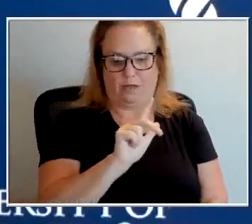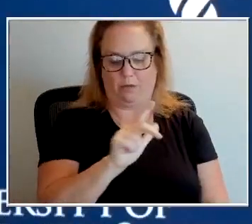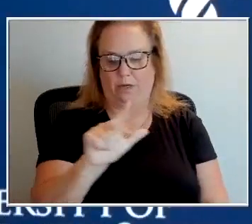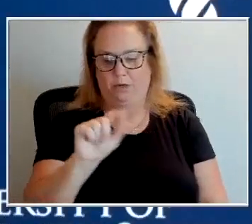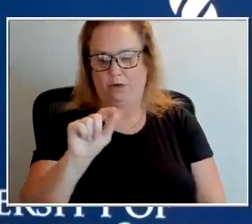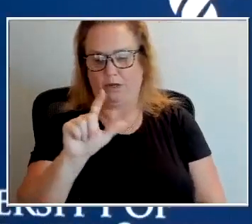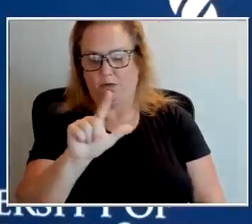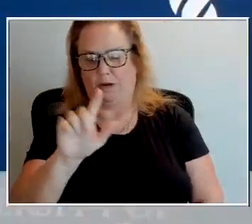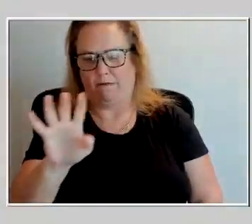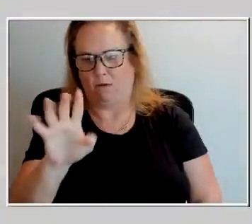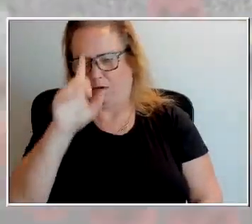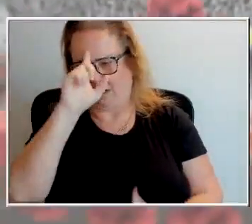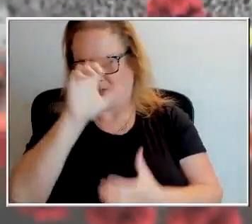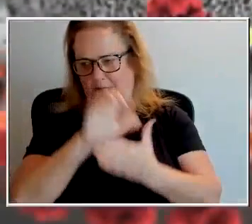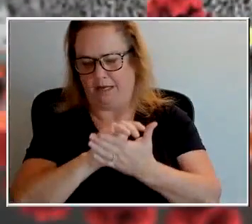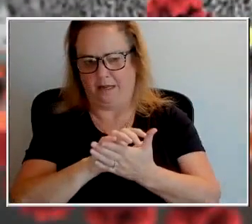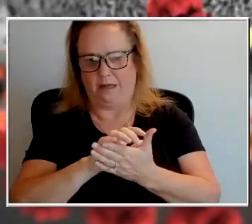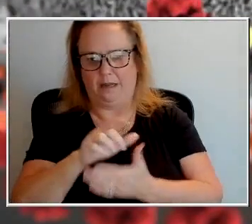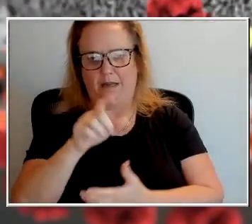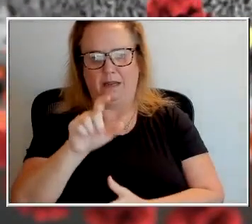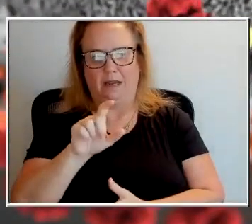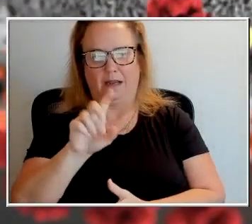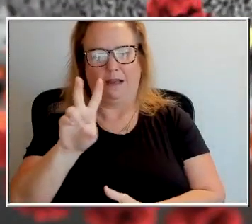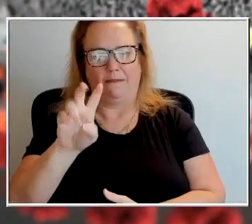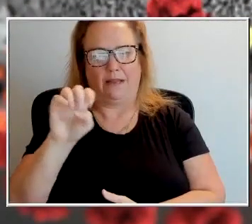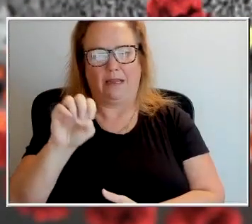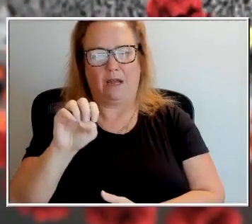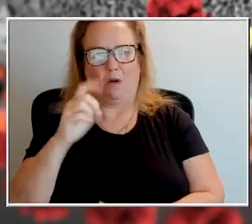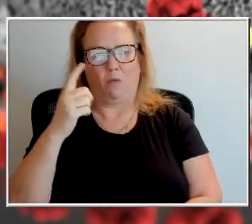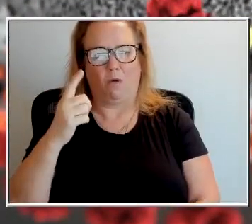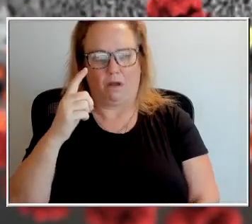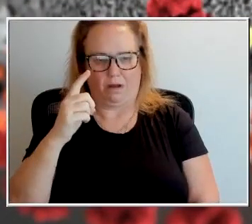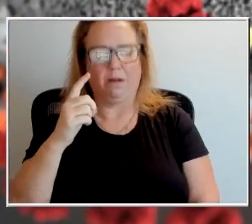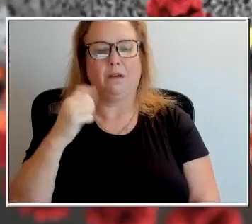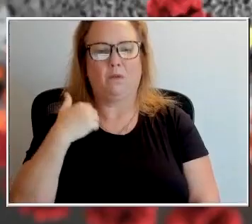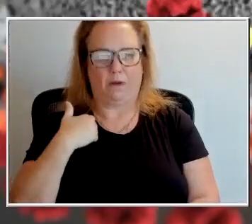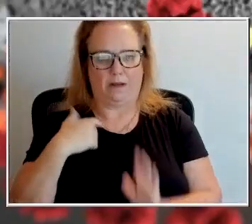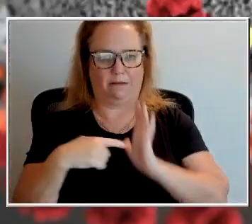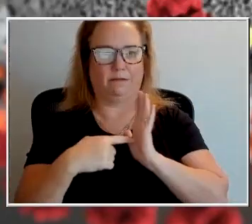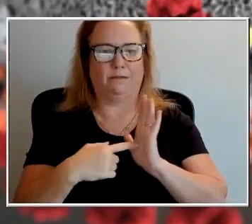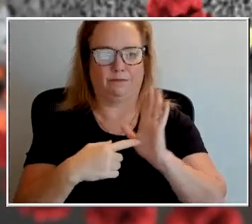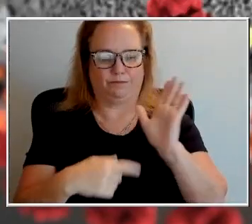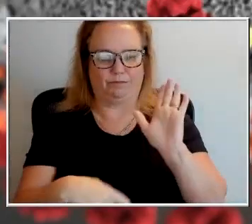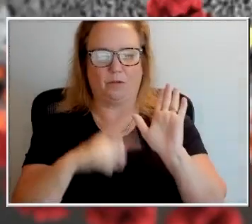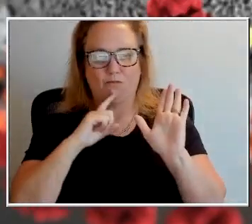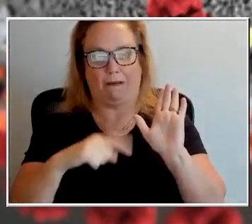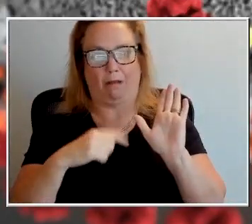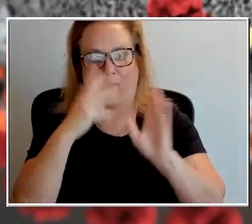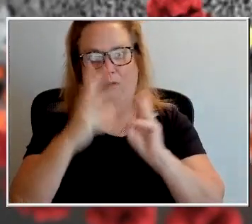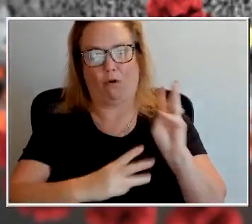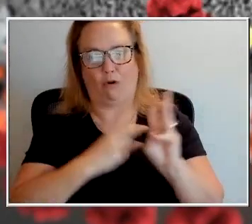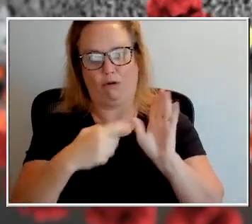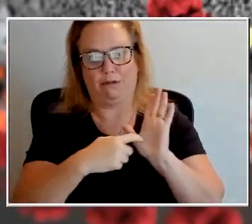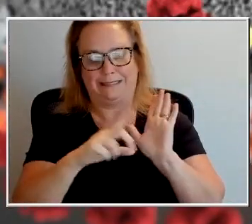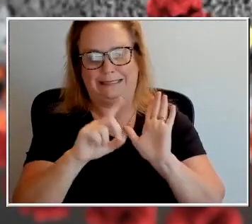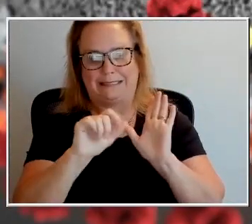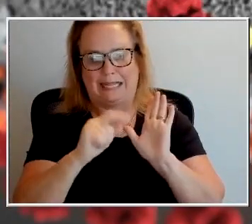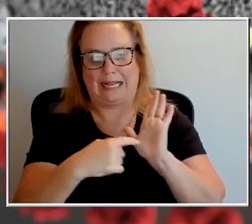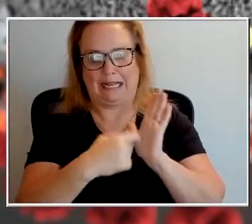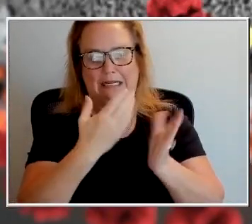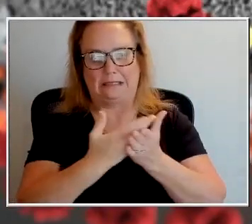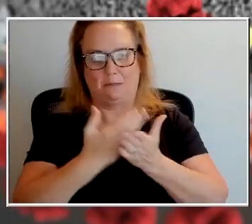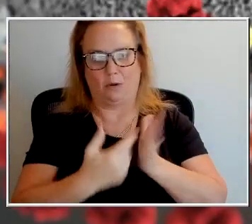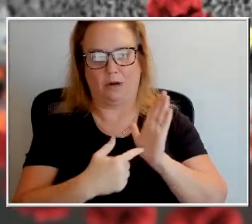which I believe was the XBB.1 monovalent vaccine, we do have real-world data to support that. So